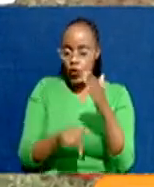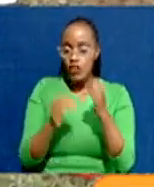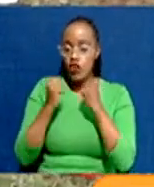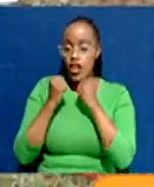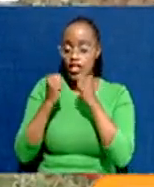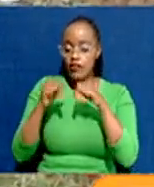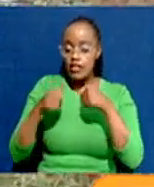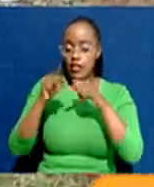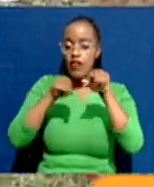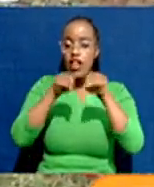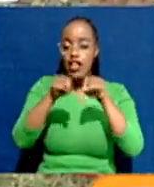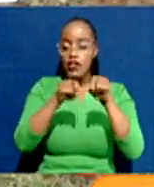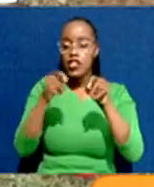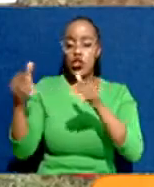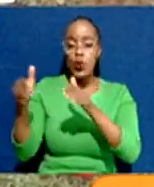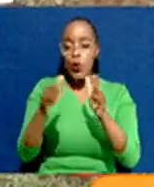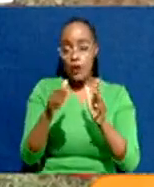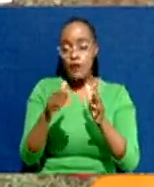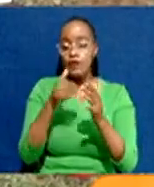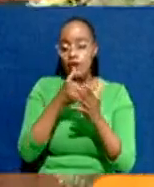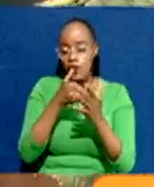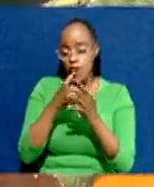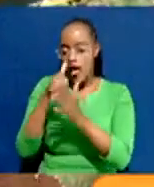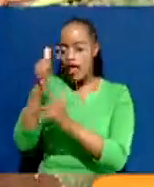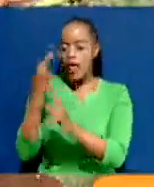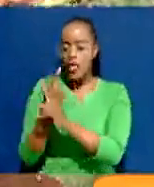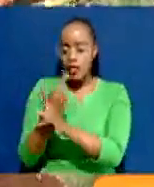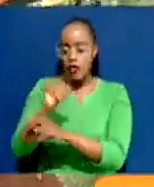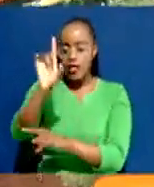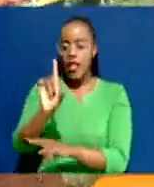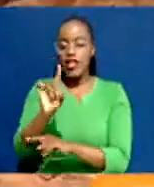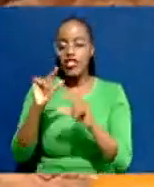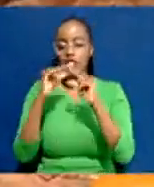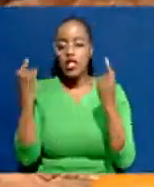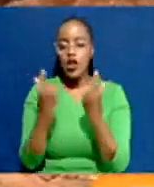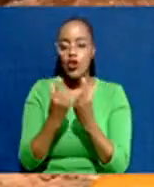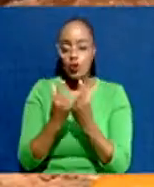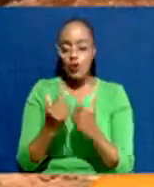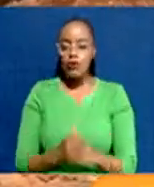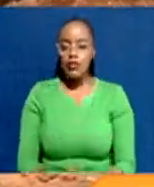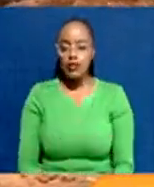stronger self-regulation mechanism among various religious groups. Stephen Leto, Citizen TV.